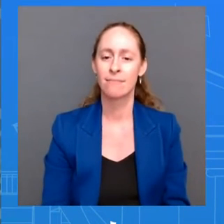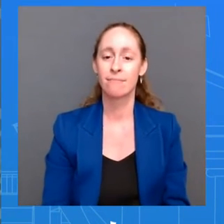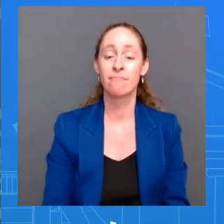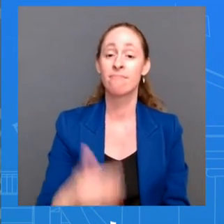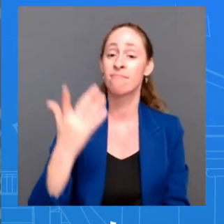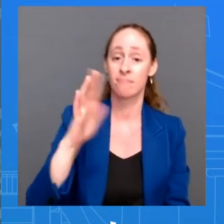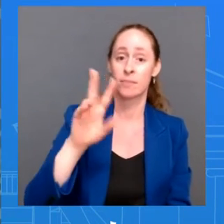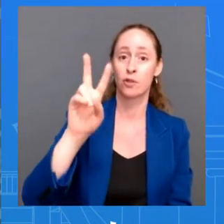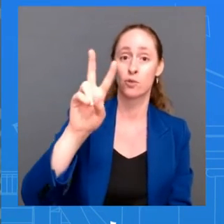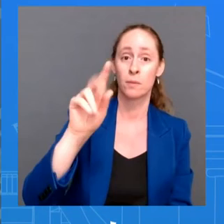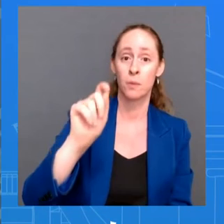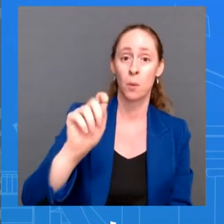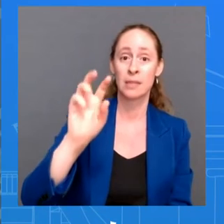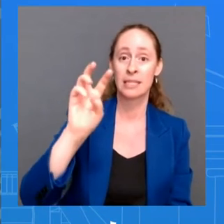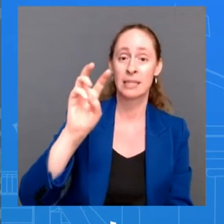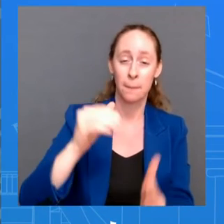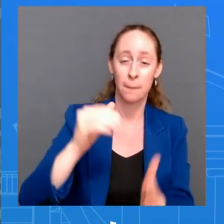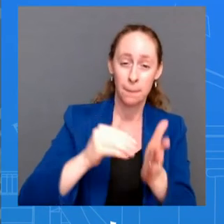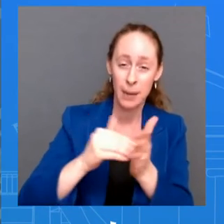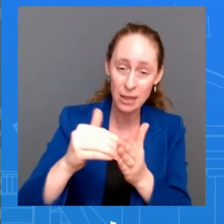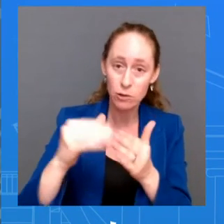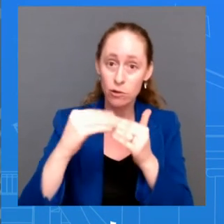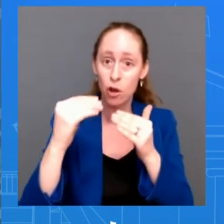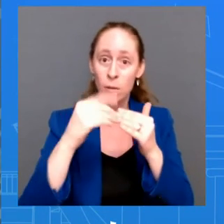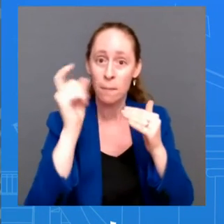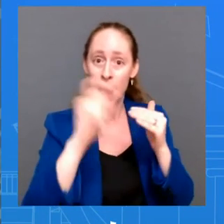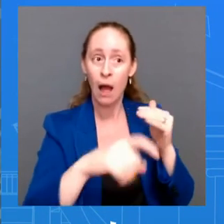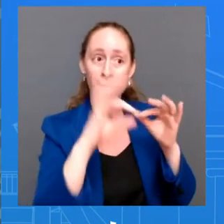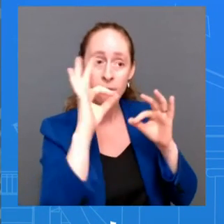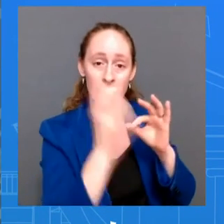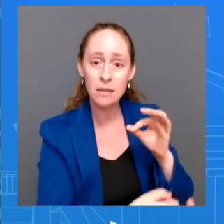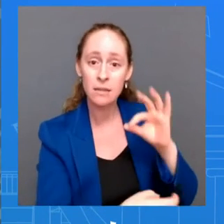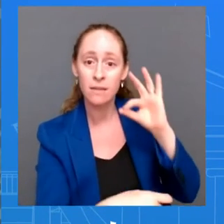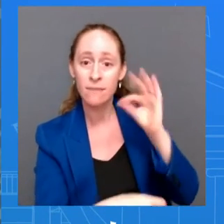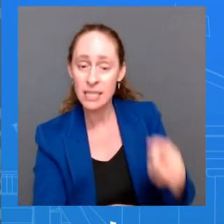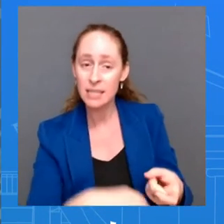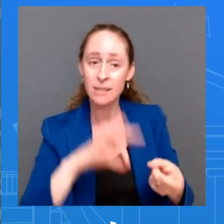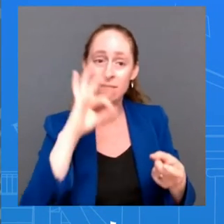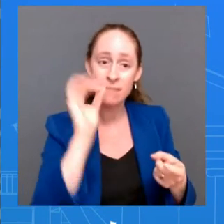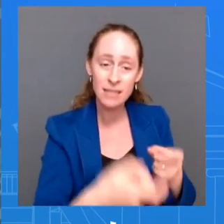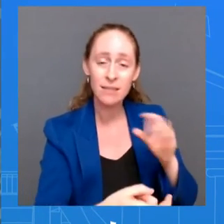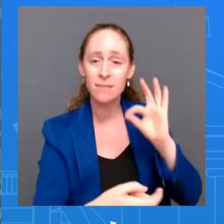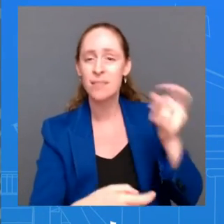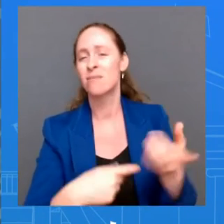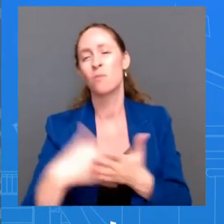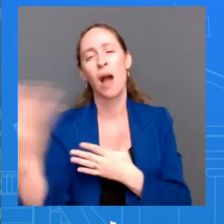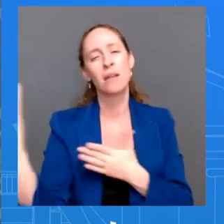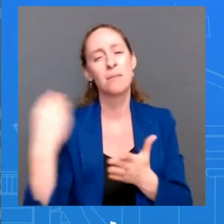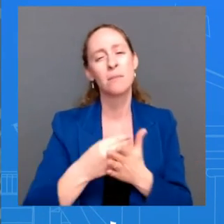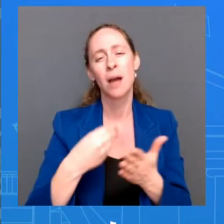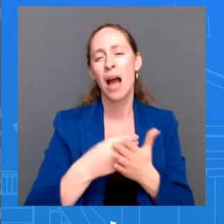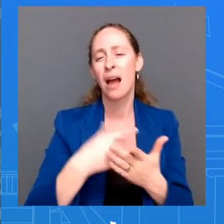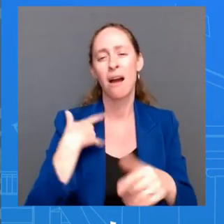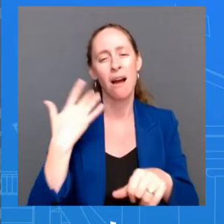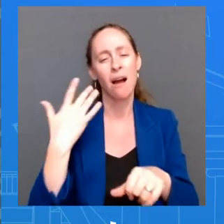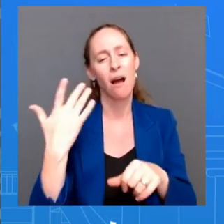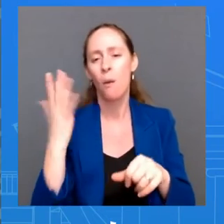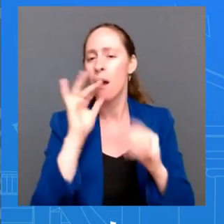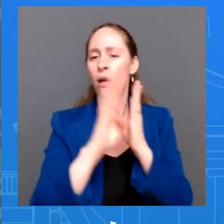We are not finishing a wall. We are cleaning up the mess that the last administration made. Okay.